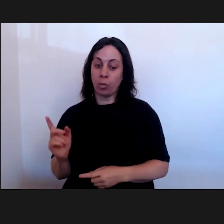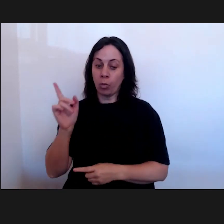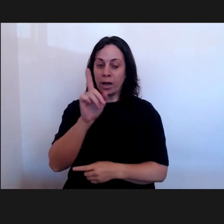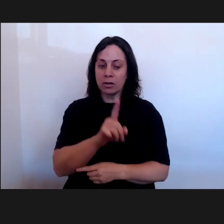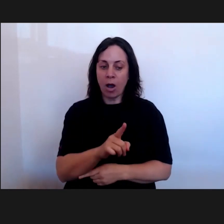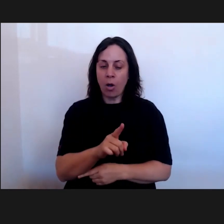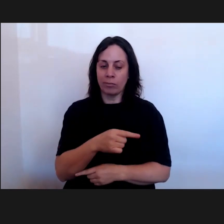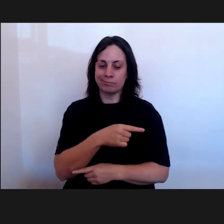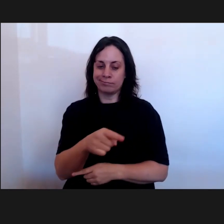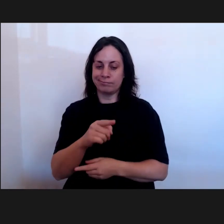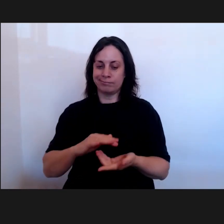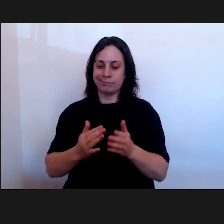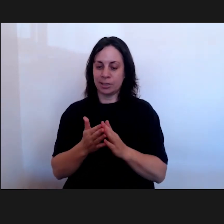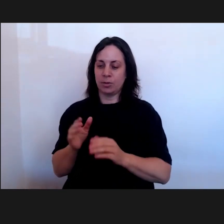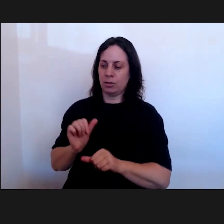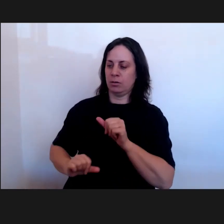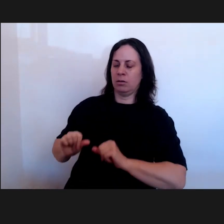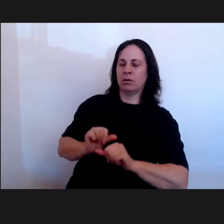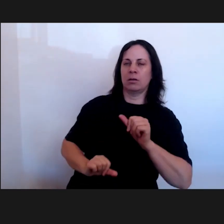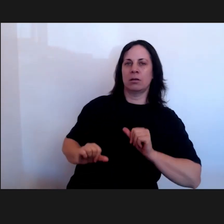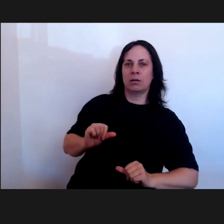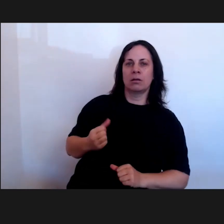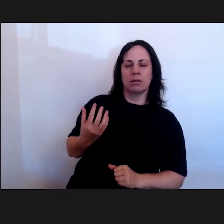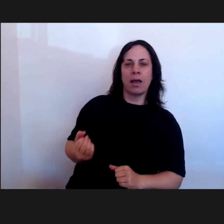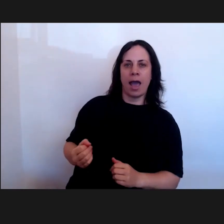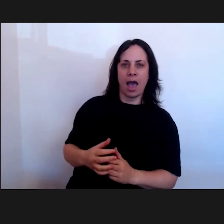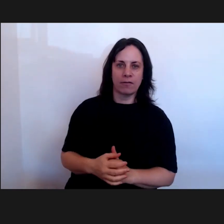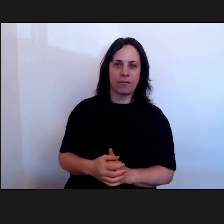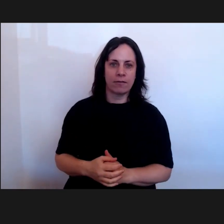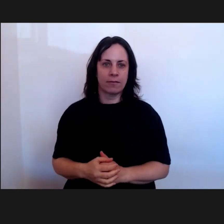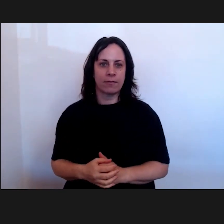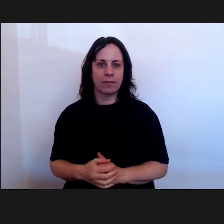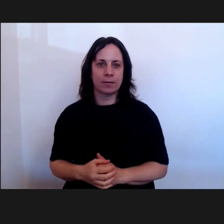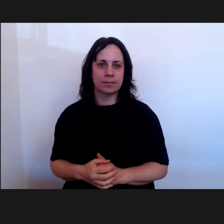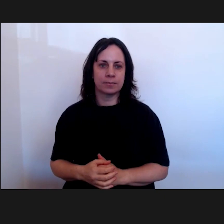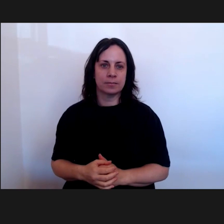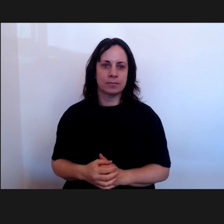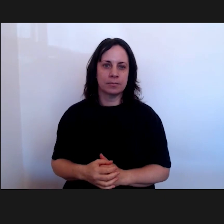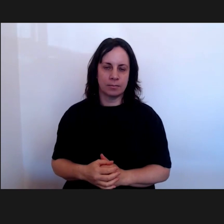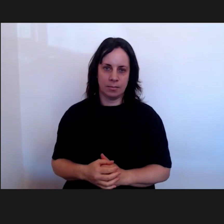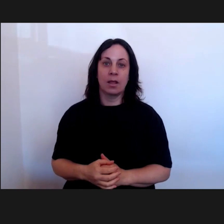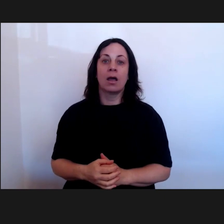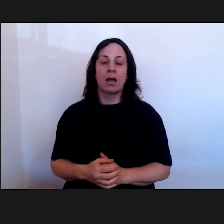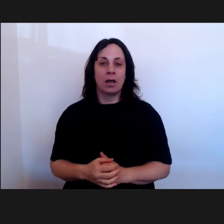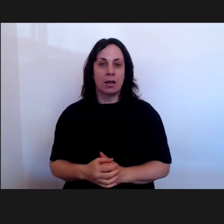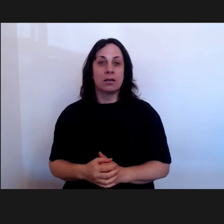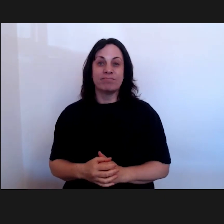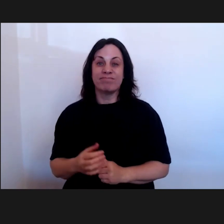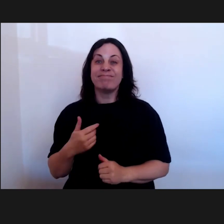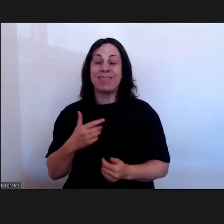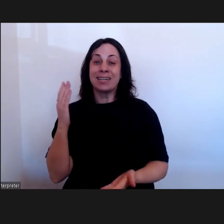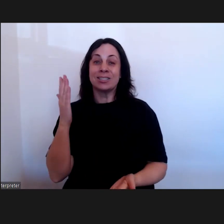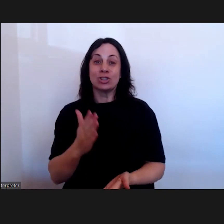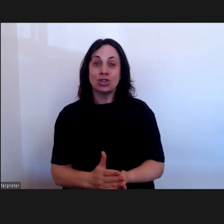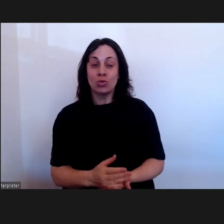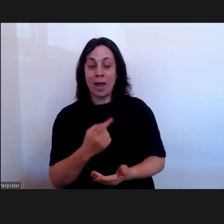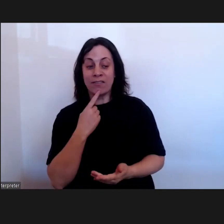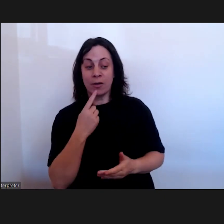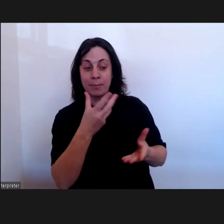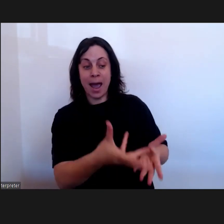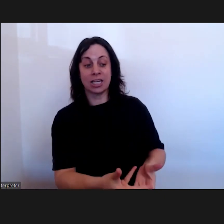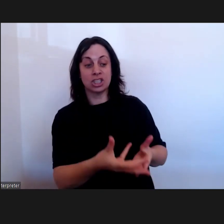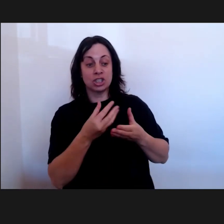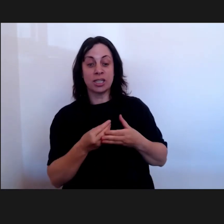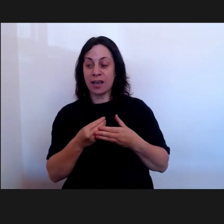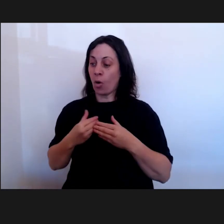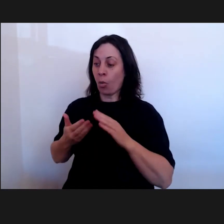because and I'm saying it myself as well, we very hardly go back to communities. Once we've engaged with them, we've collected information from them, we very,